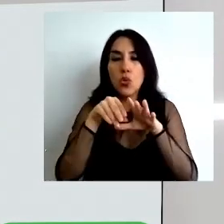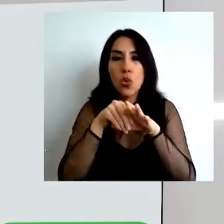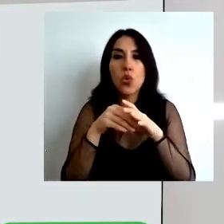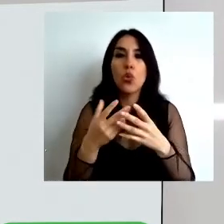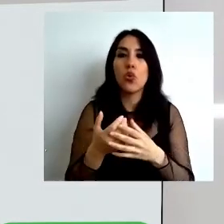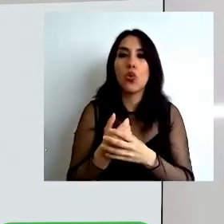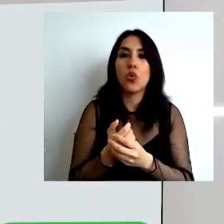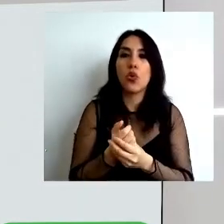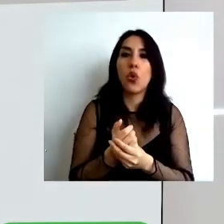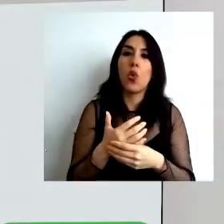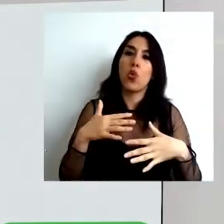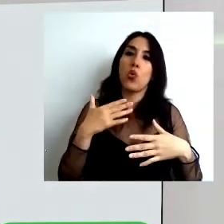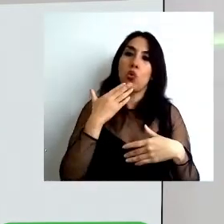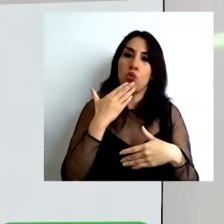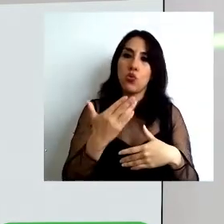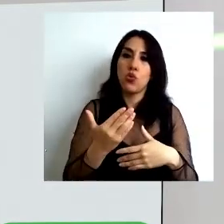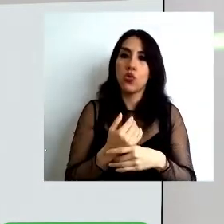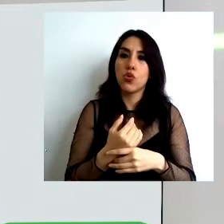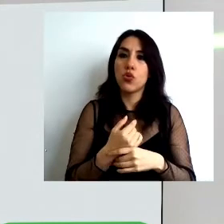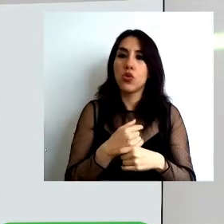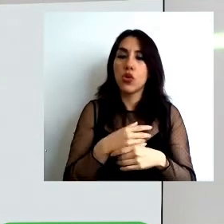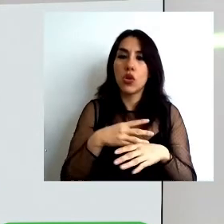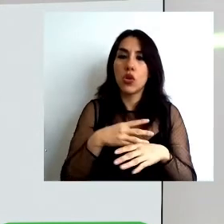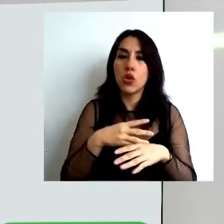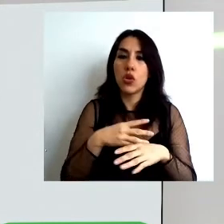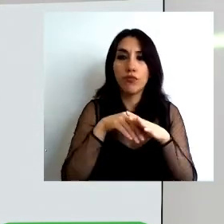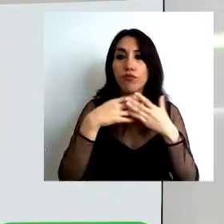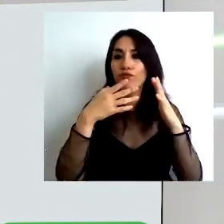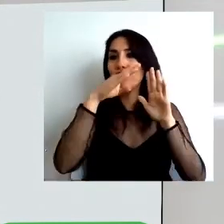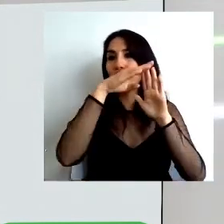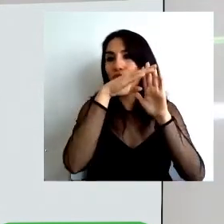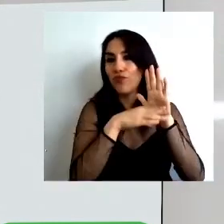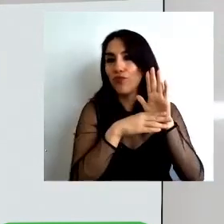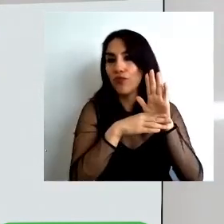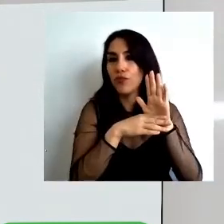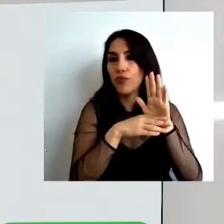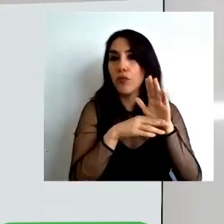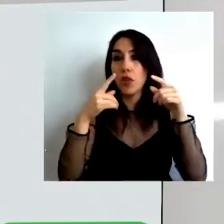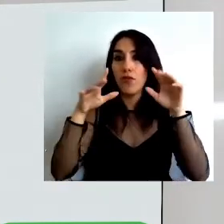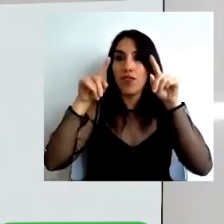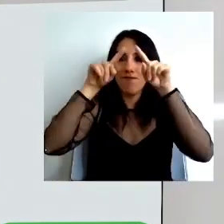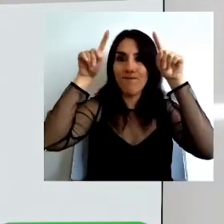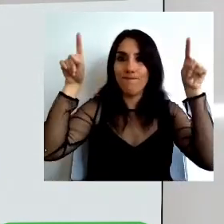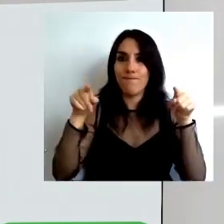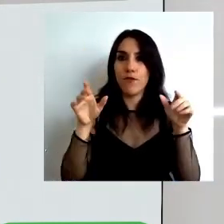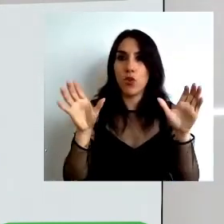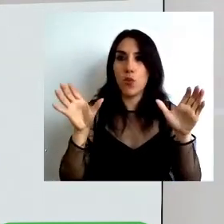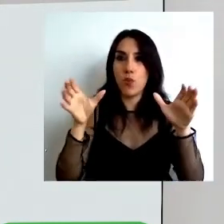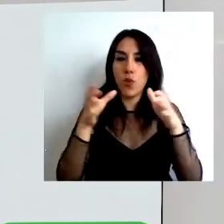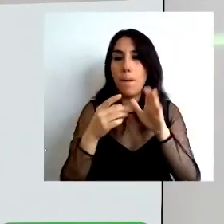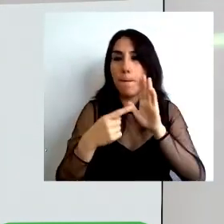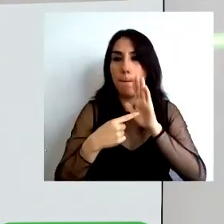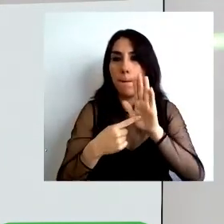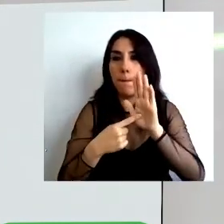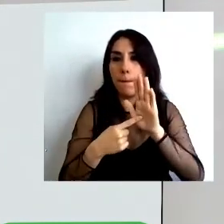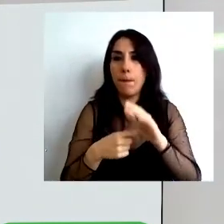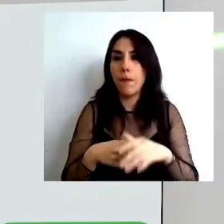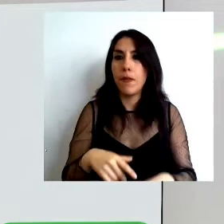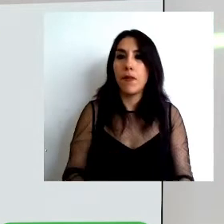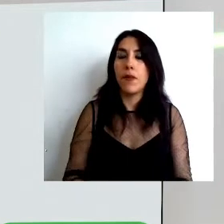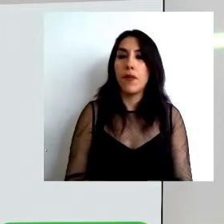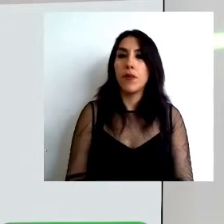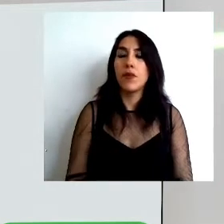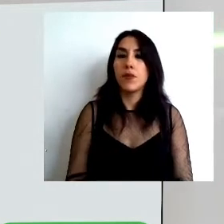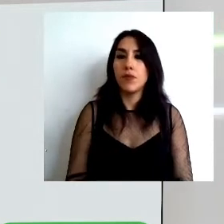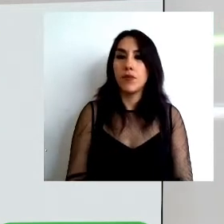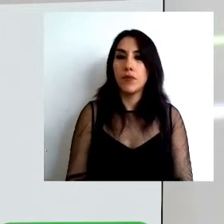systems in this, let's say inclusive employment in Chile. And the idea of system change is not only is really